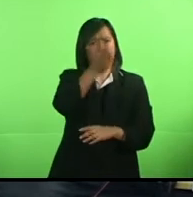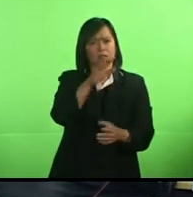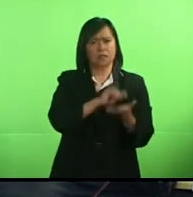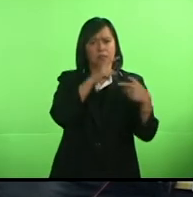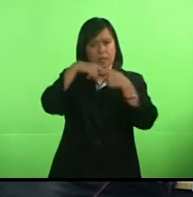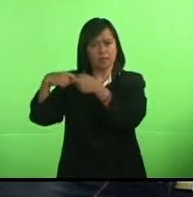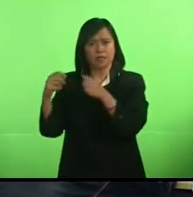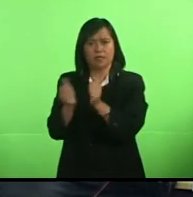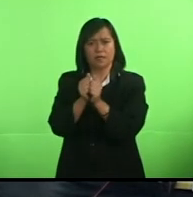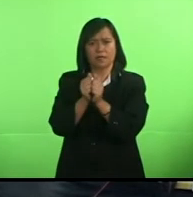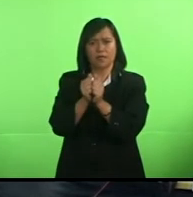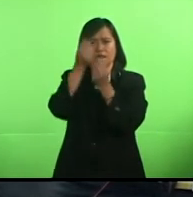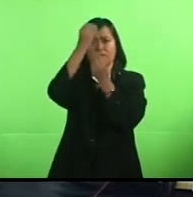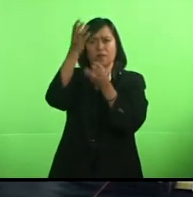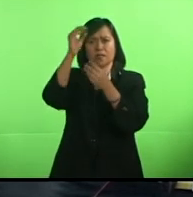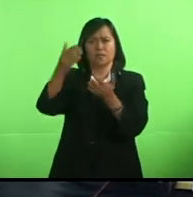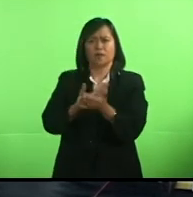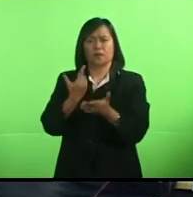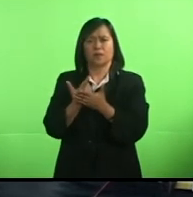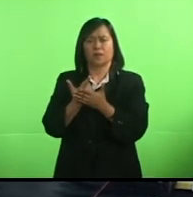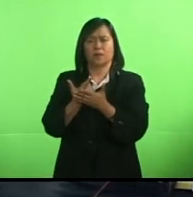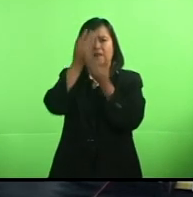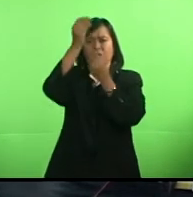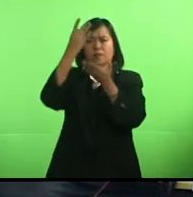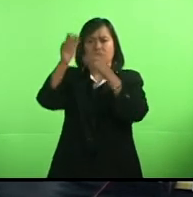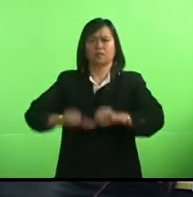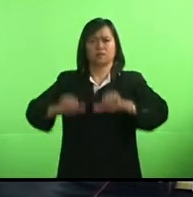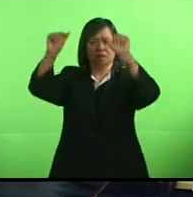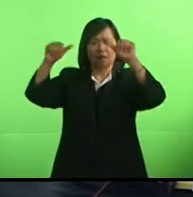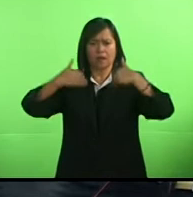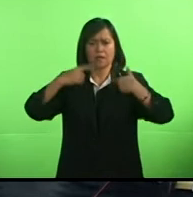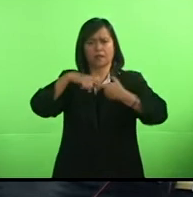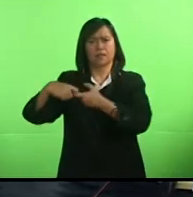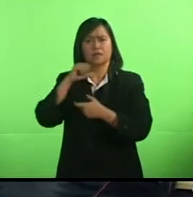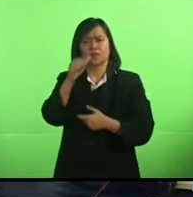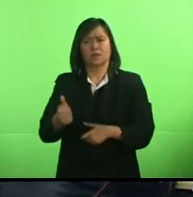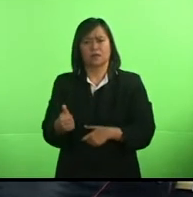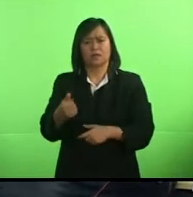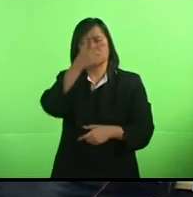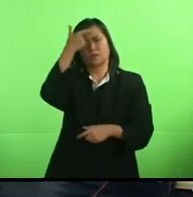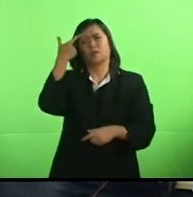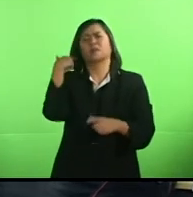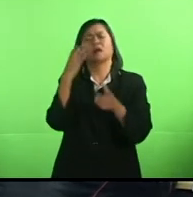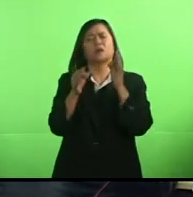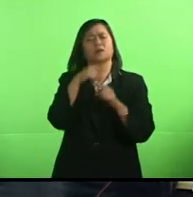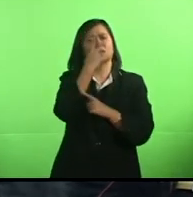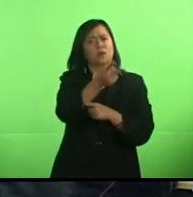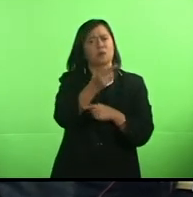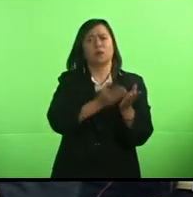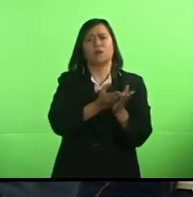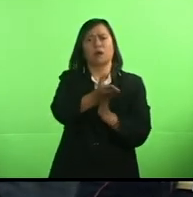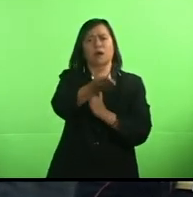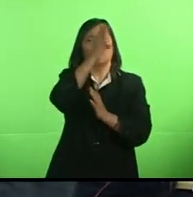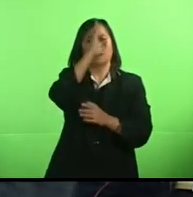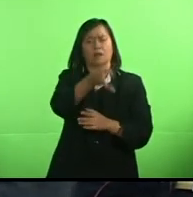related to the currency? When we evaluating the currency of an article, if we look at copyright, is it going to tell us whether it's going to